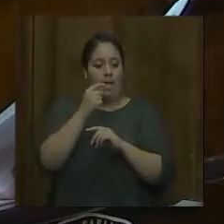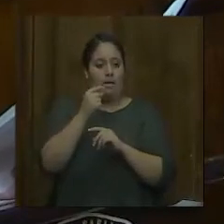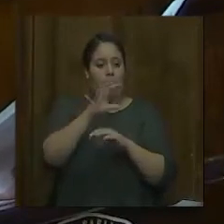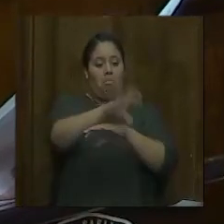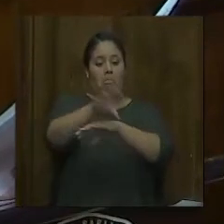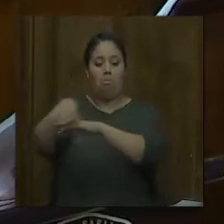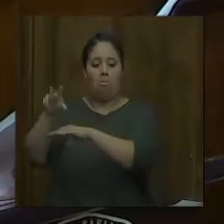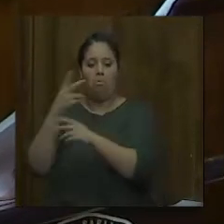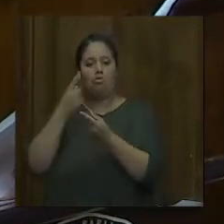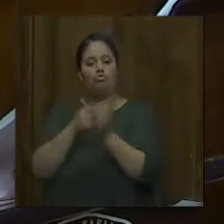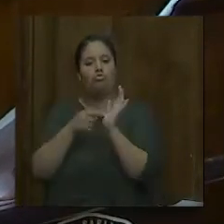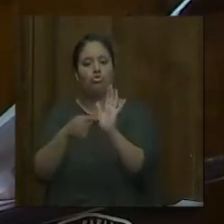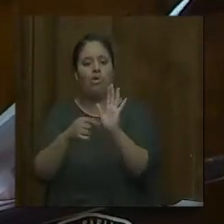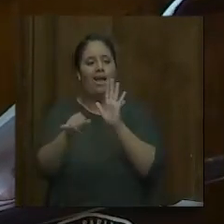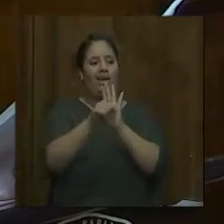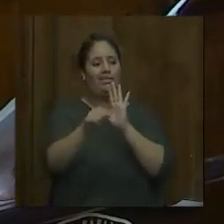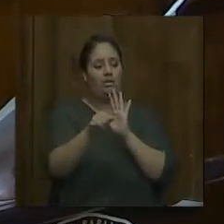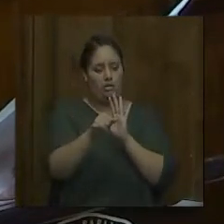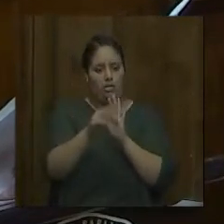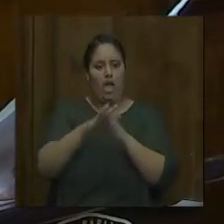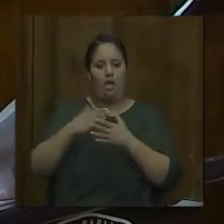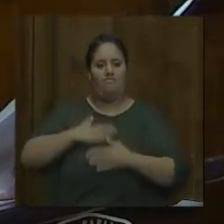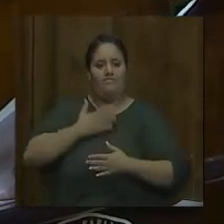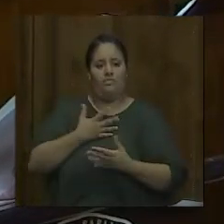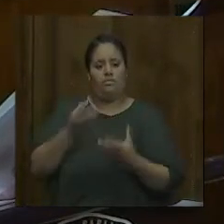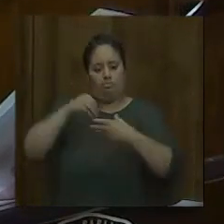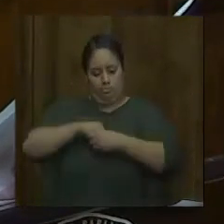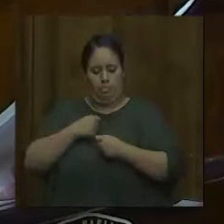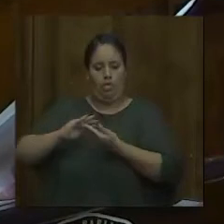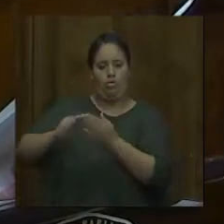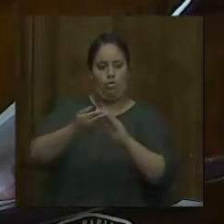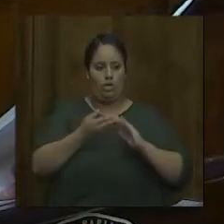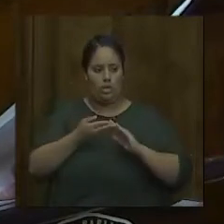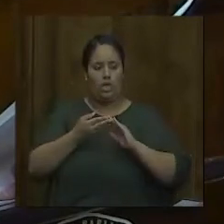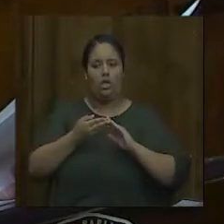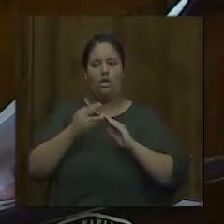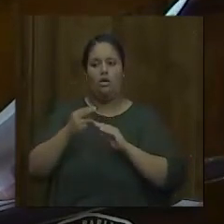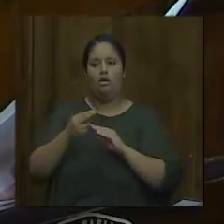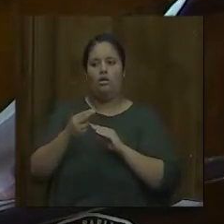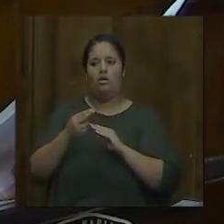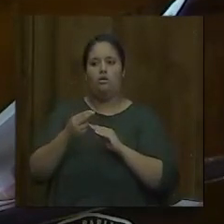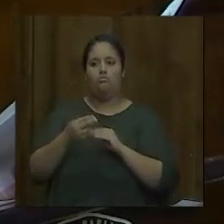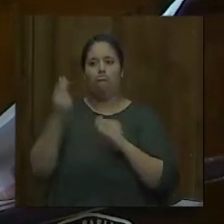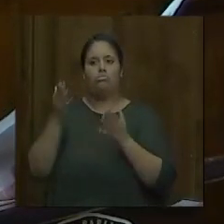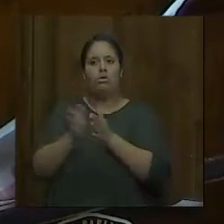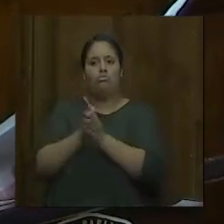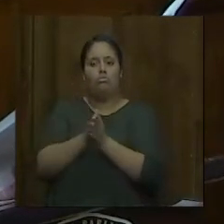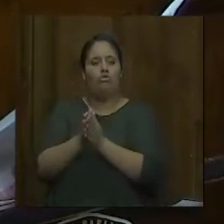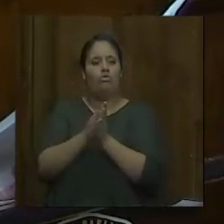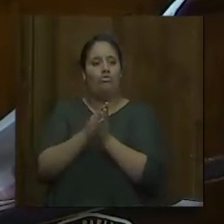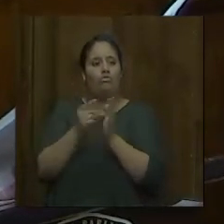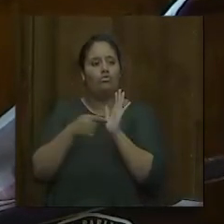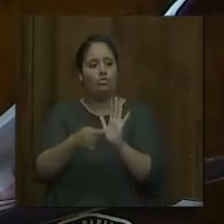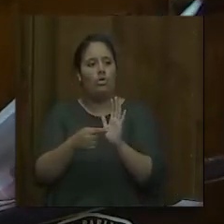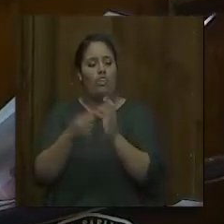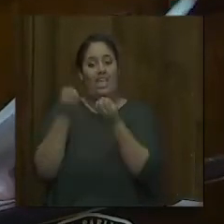of identity and belonging to our communities. A highly emotive aspect of debate is the ongoing